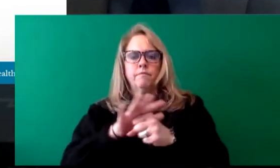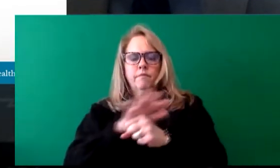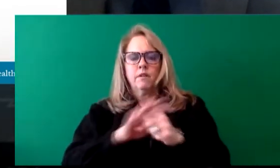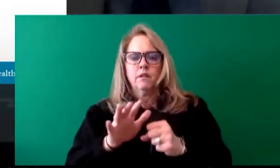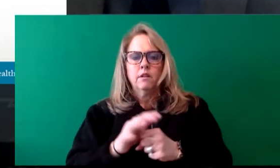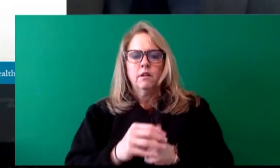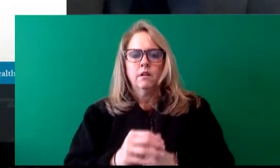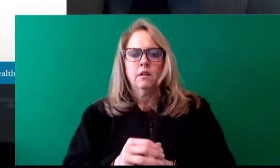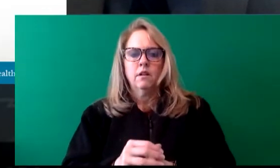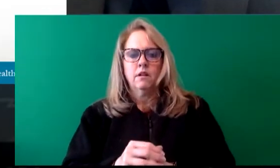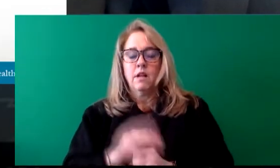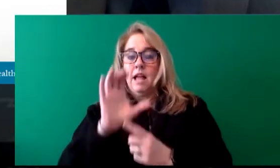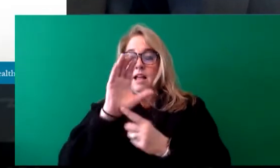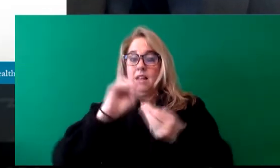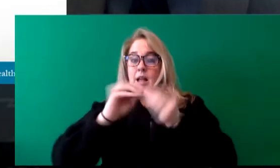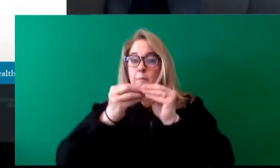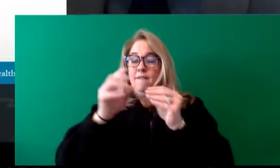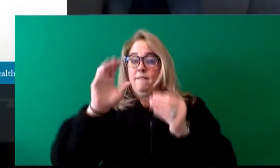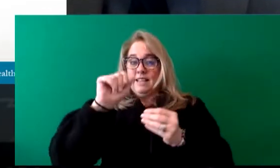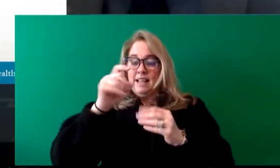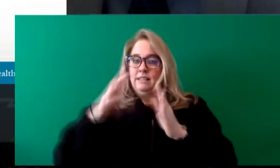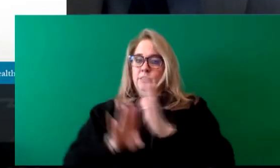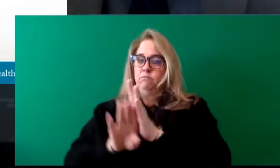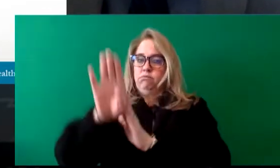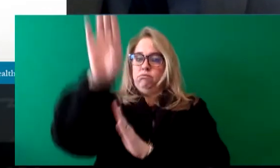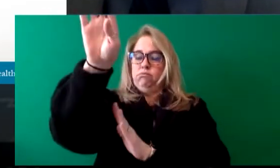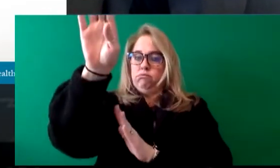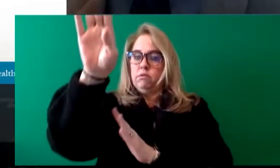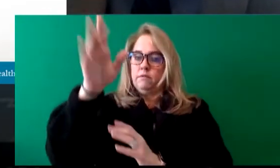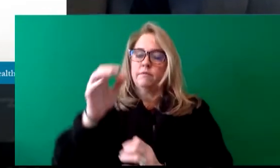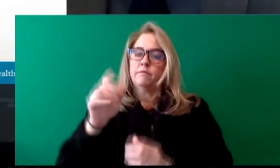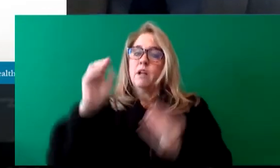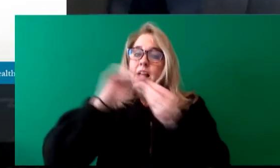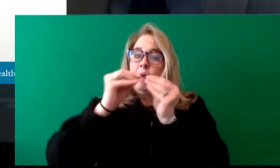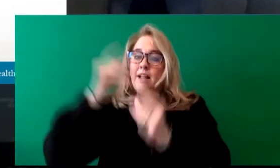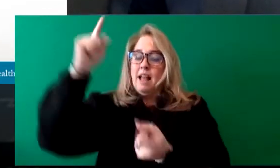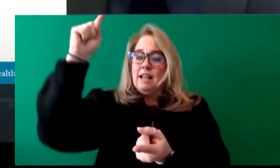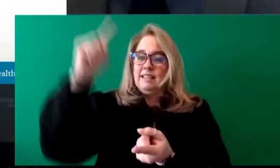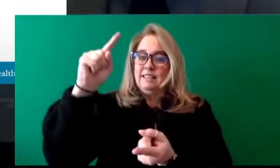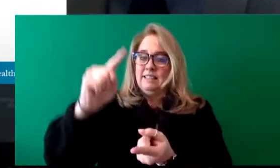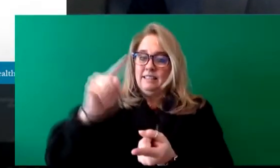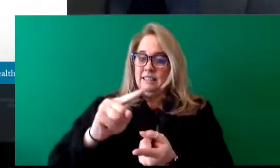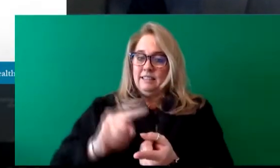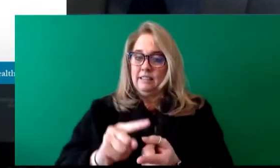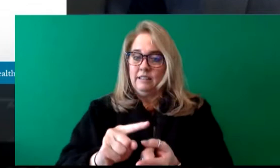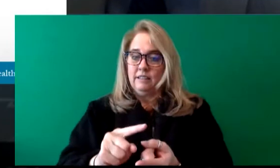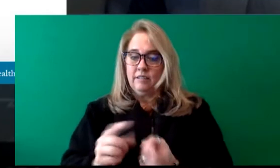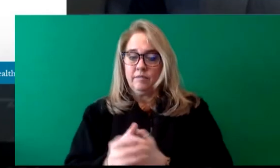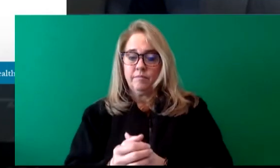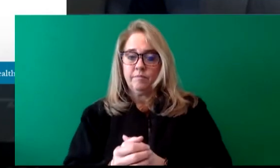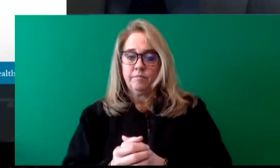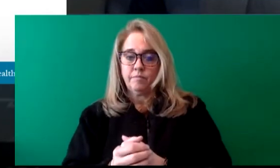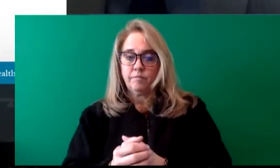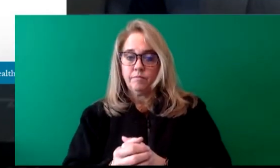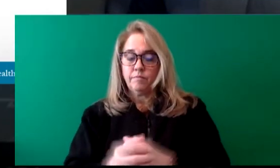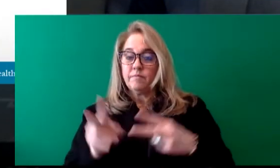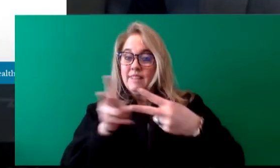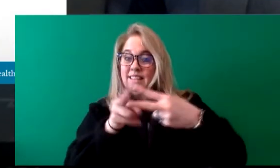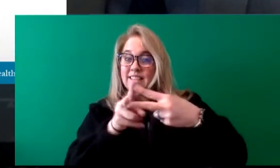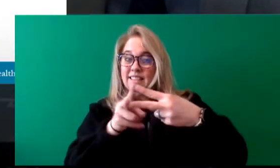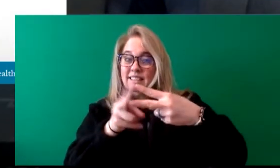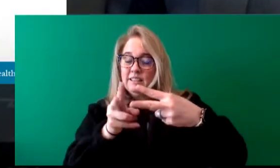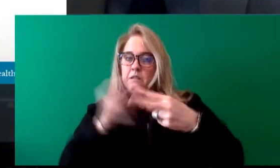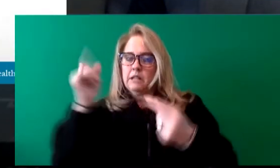in the number of cases and the significance of those pages losing its momentum as we move into the next phase of